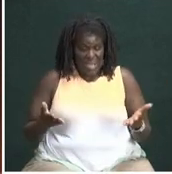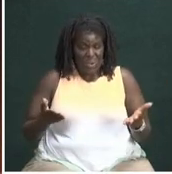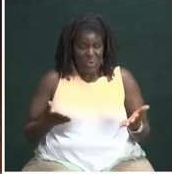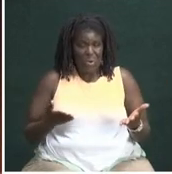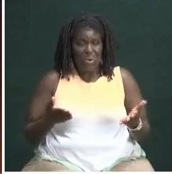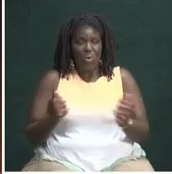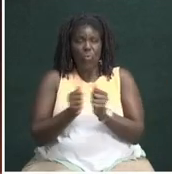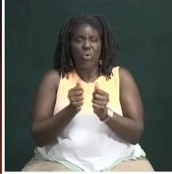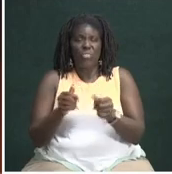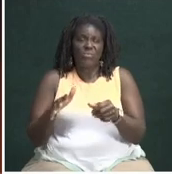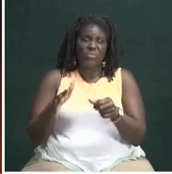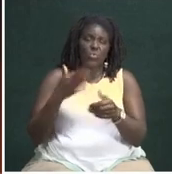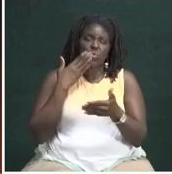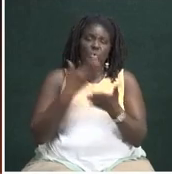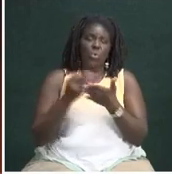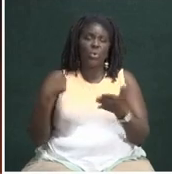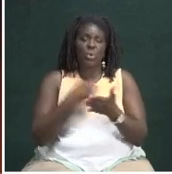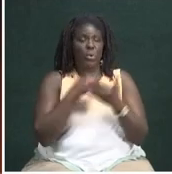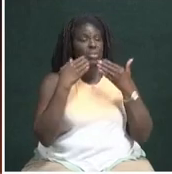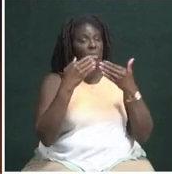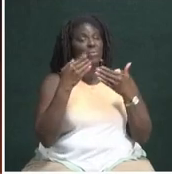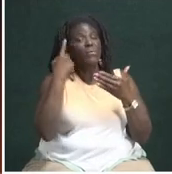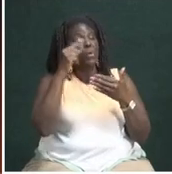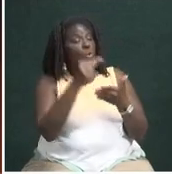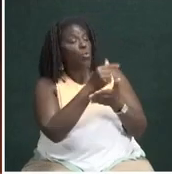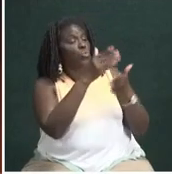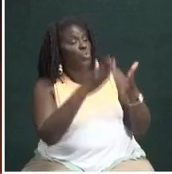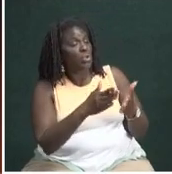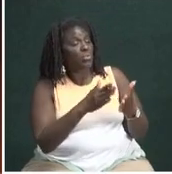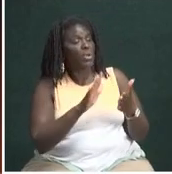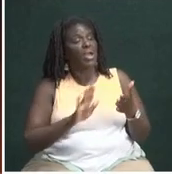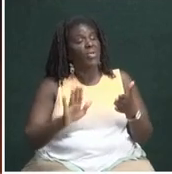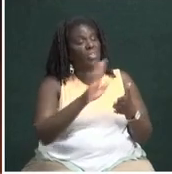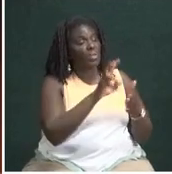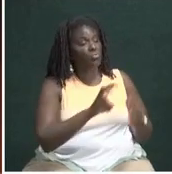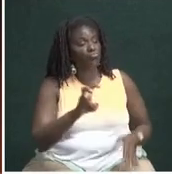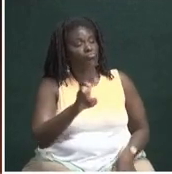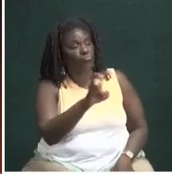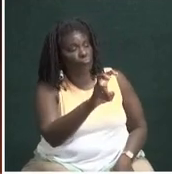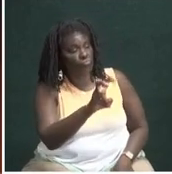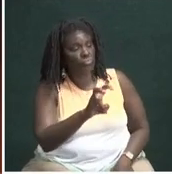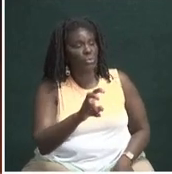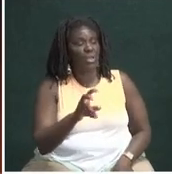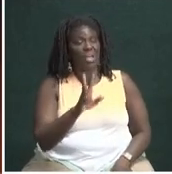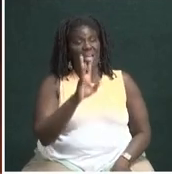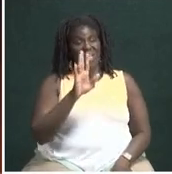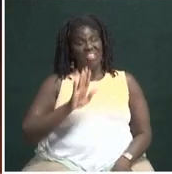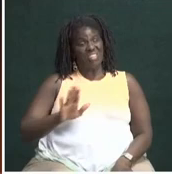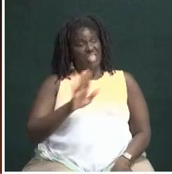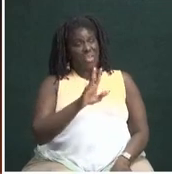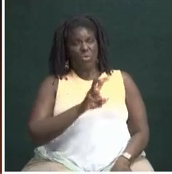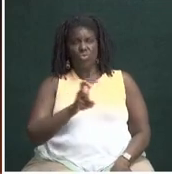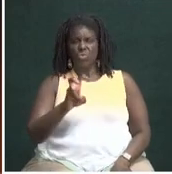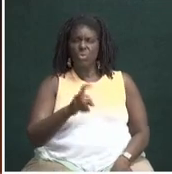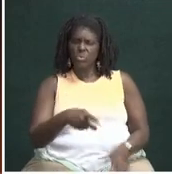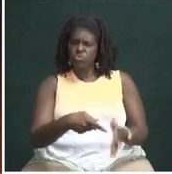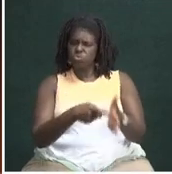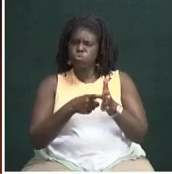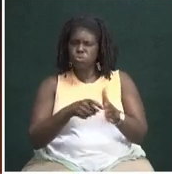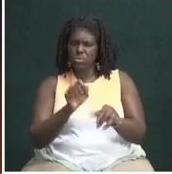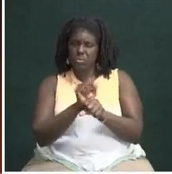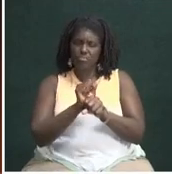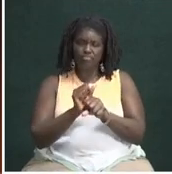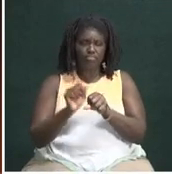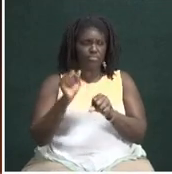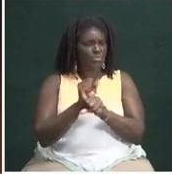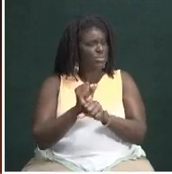come thankful for our graduates and for their journey, which required working hard,